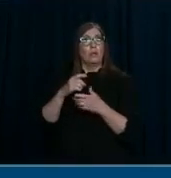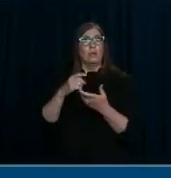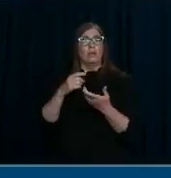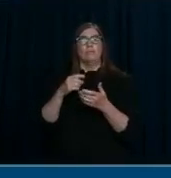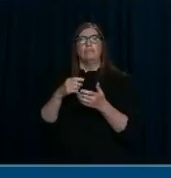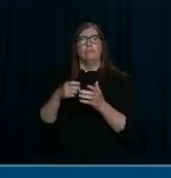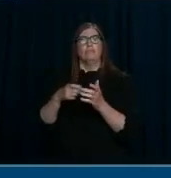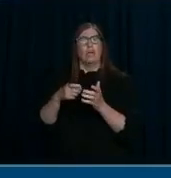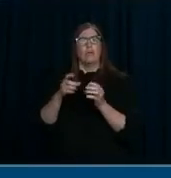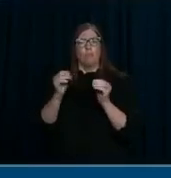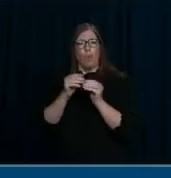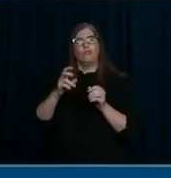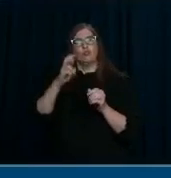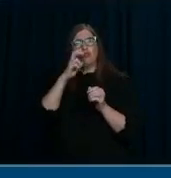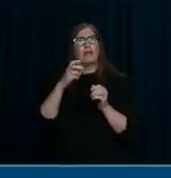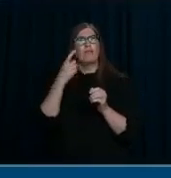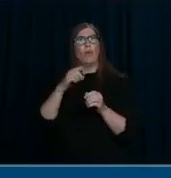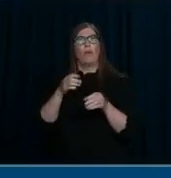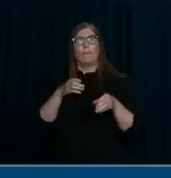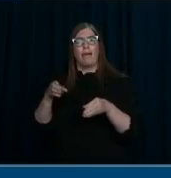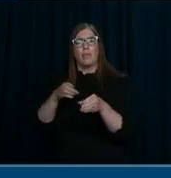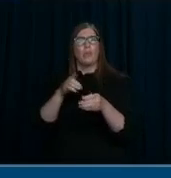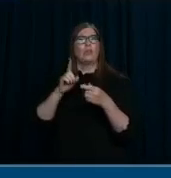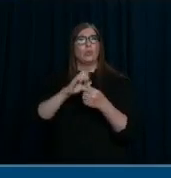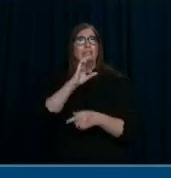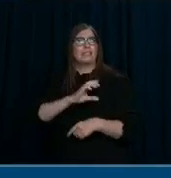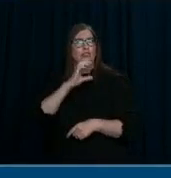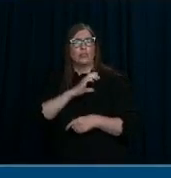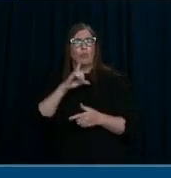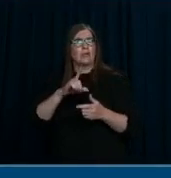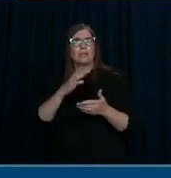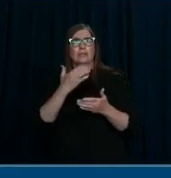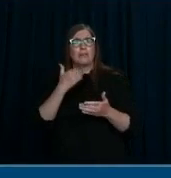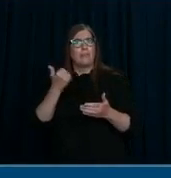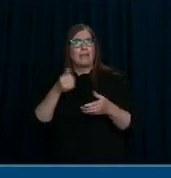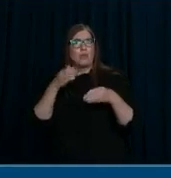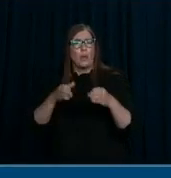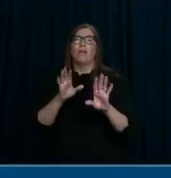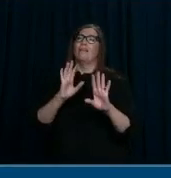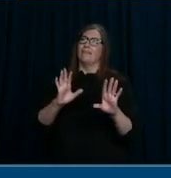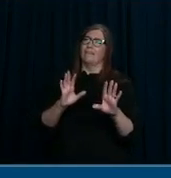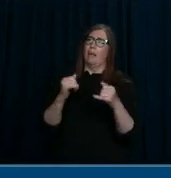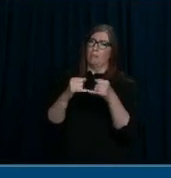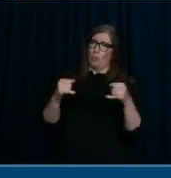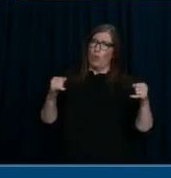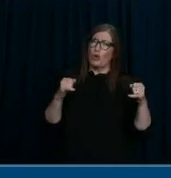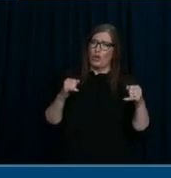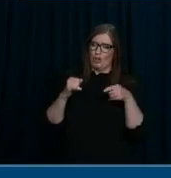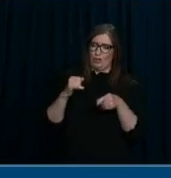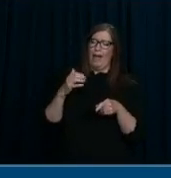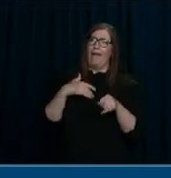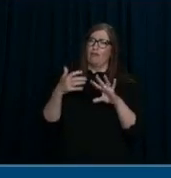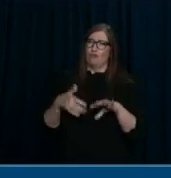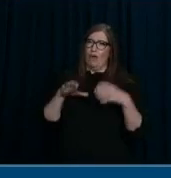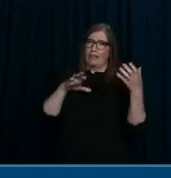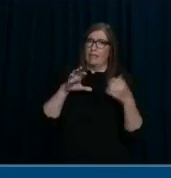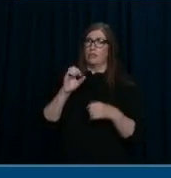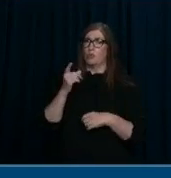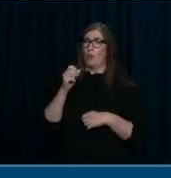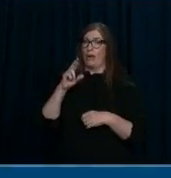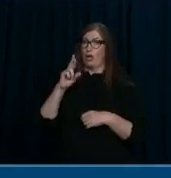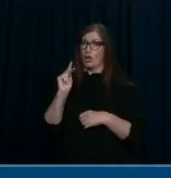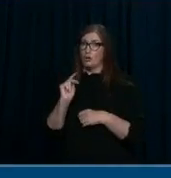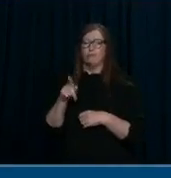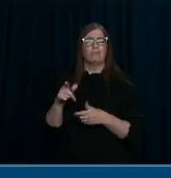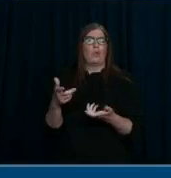think is the pathway forward that could actually get passed? Well, first I'm going to say we do have a crisis at the border, and David Schweikert does not want to